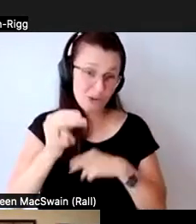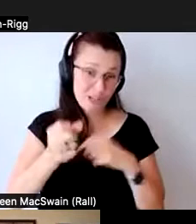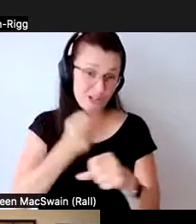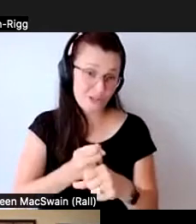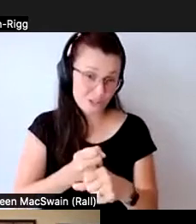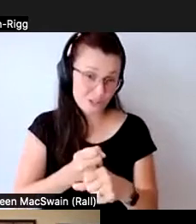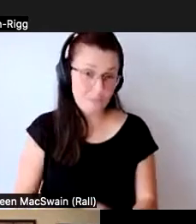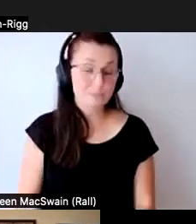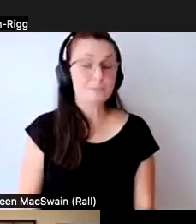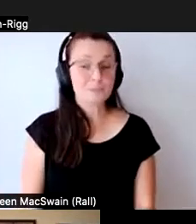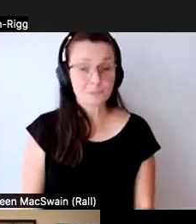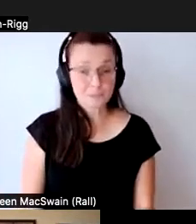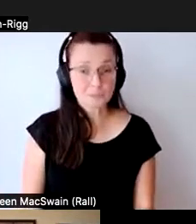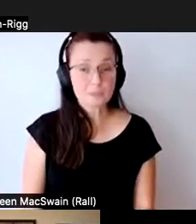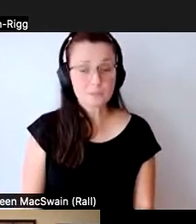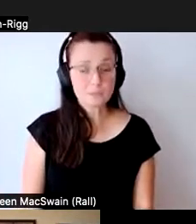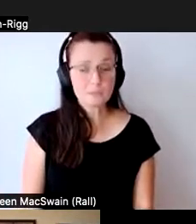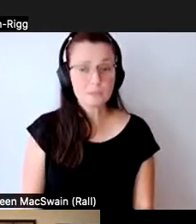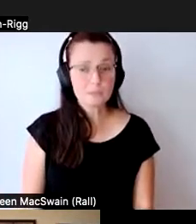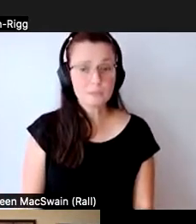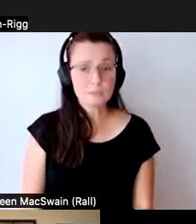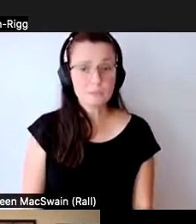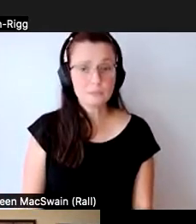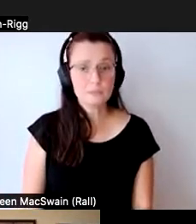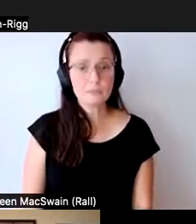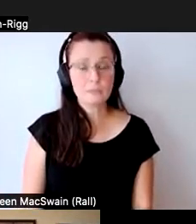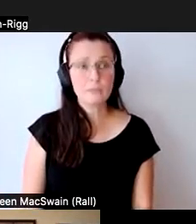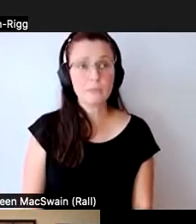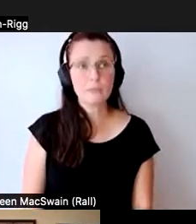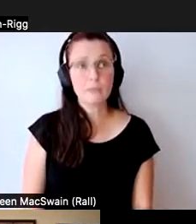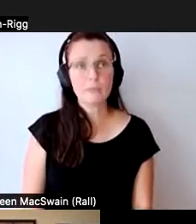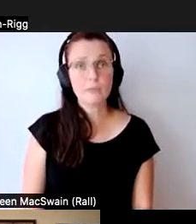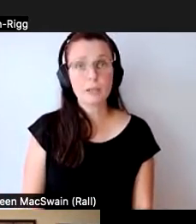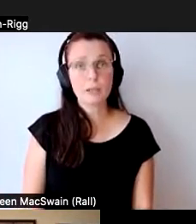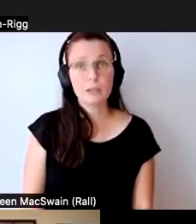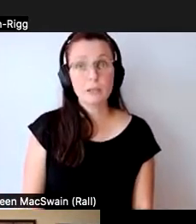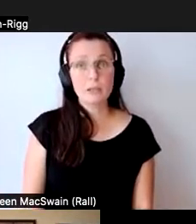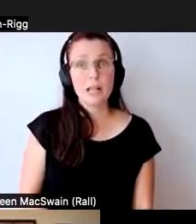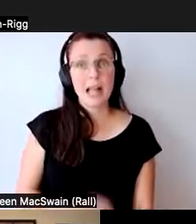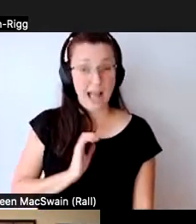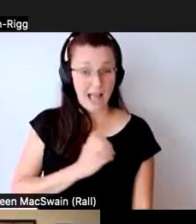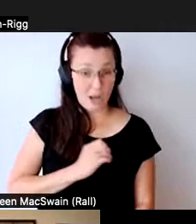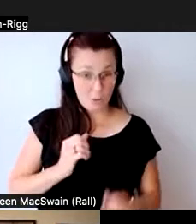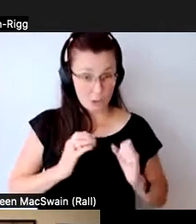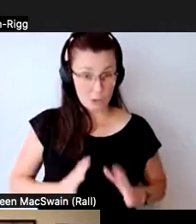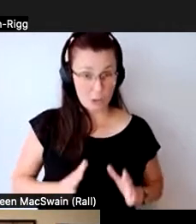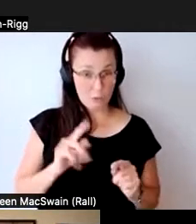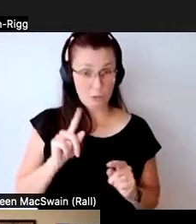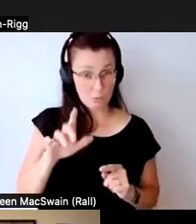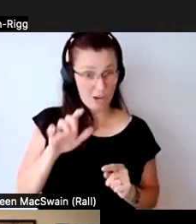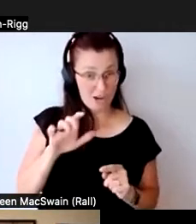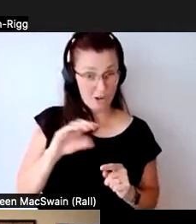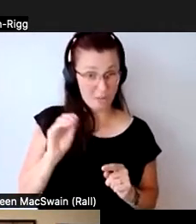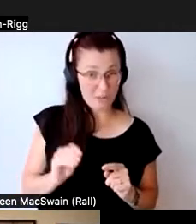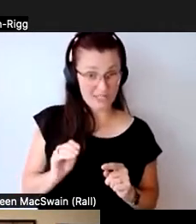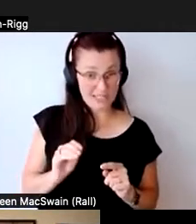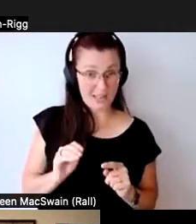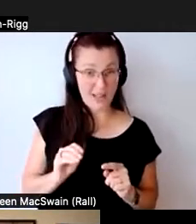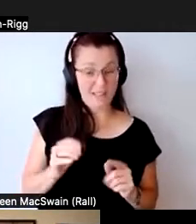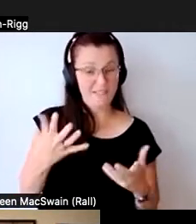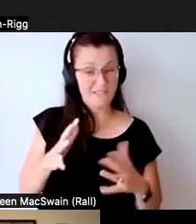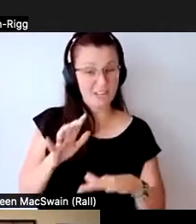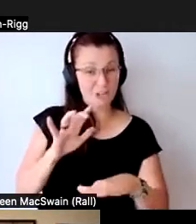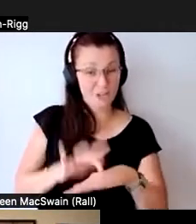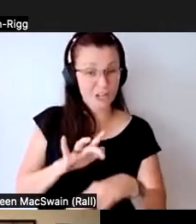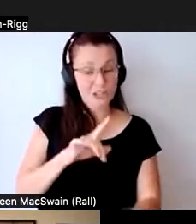quickly, 100% of our participants, 100% have been to detox and treatment. So when people say to us, send